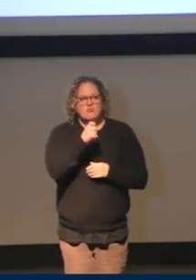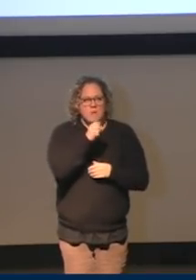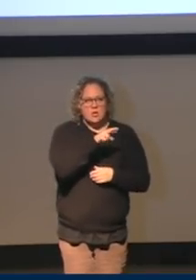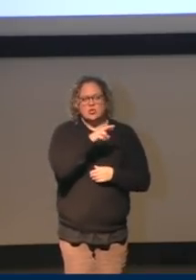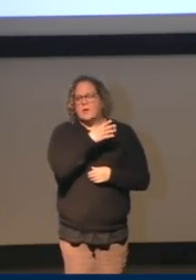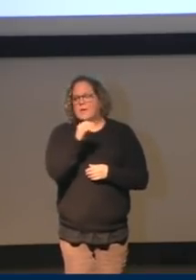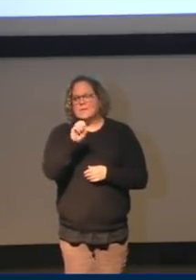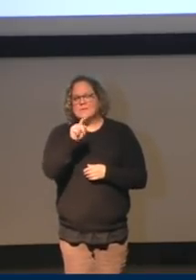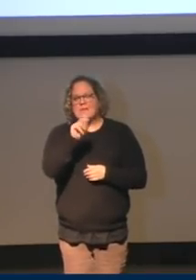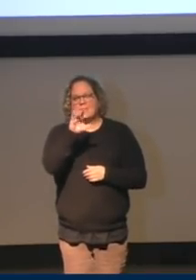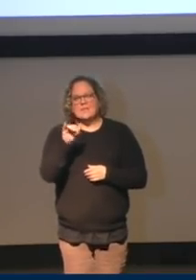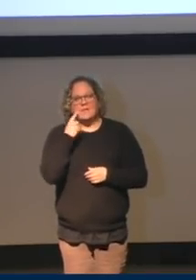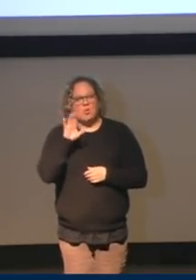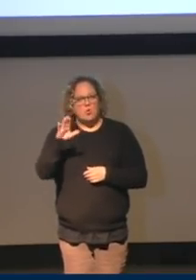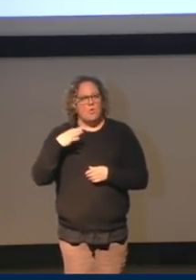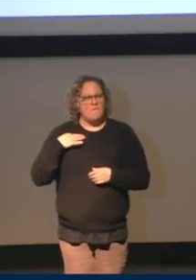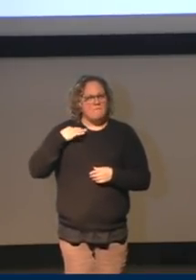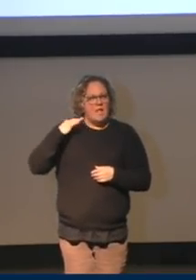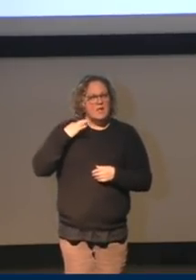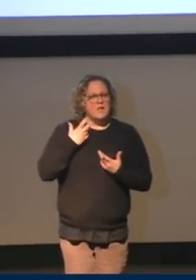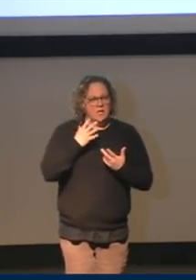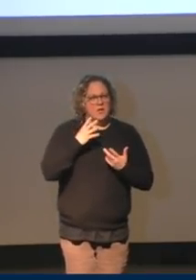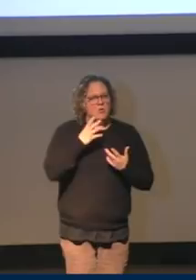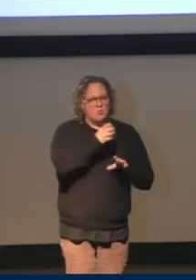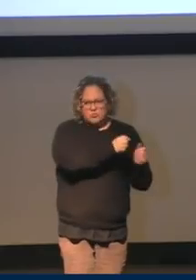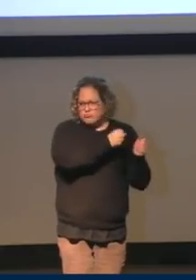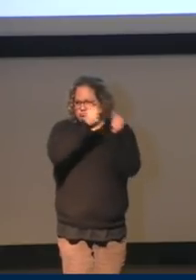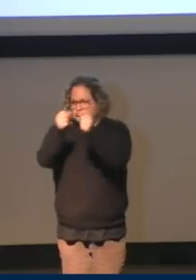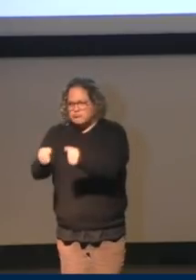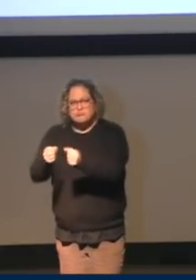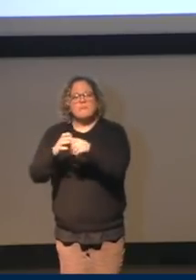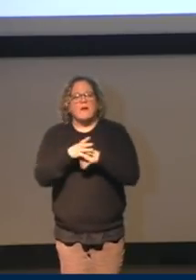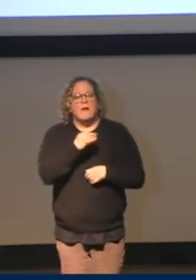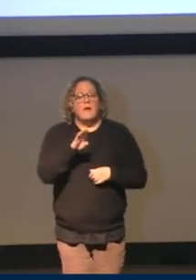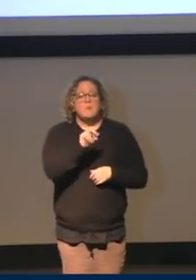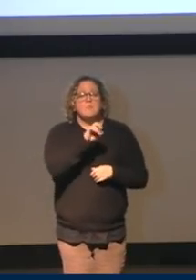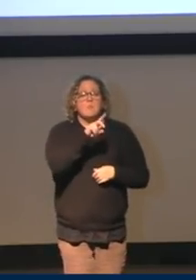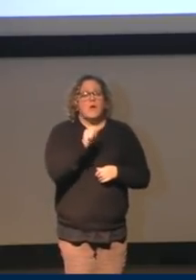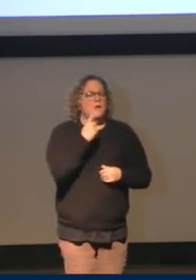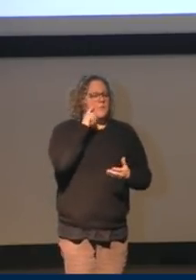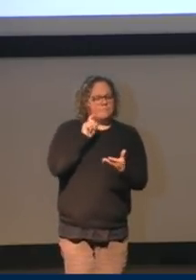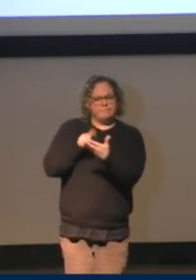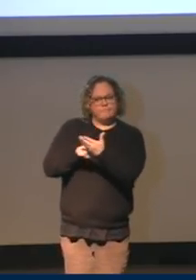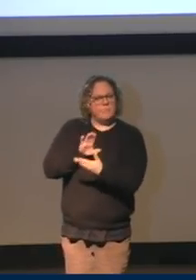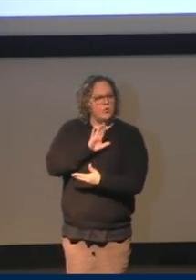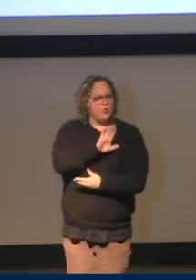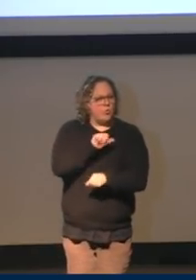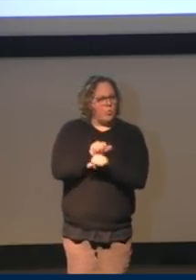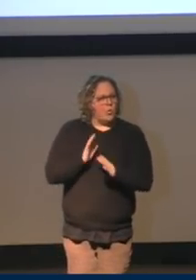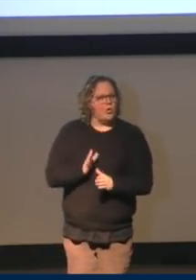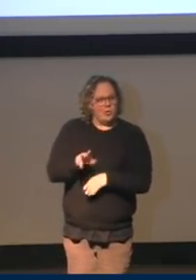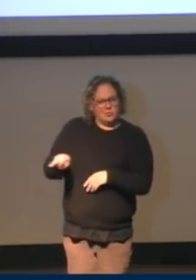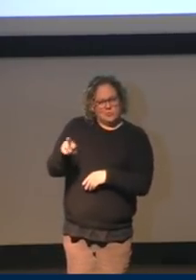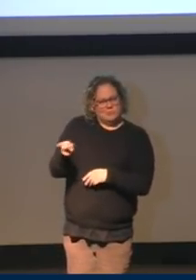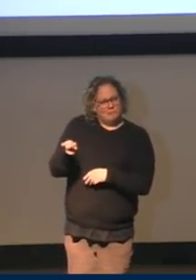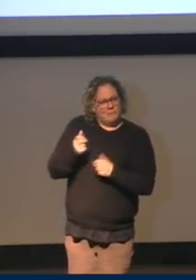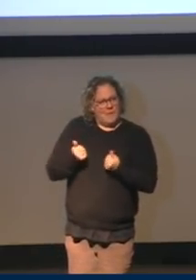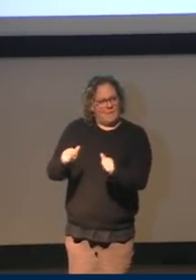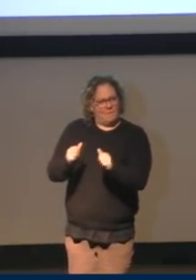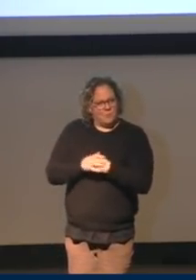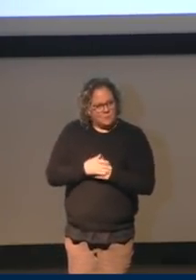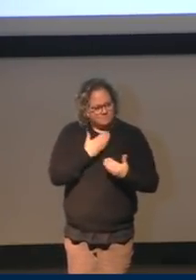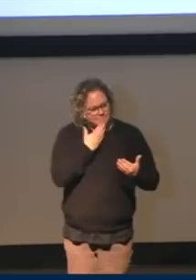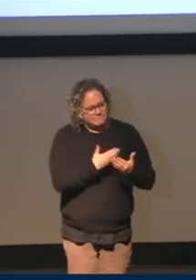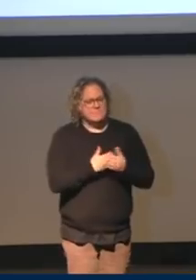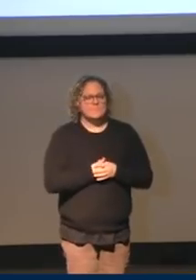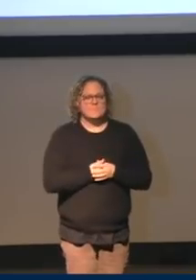Stacy, for your volunteering, and Brenda for acknowledgement of your coworkers. Another one is from another